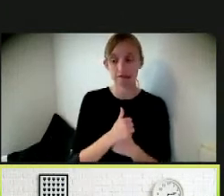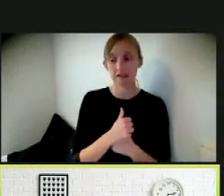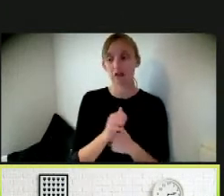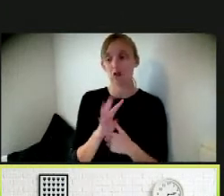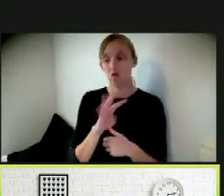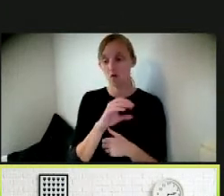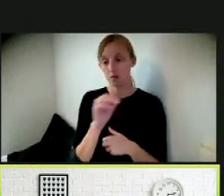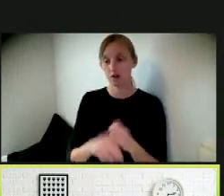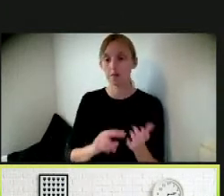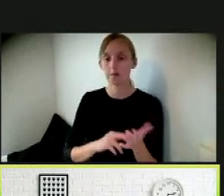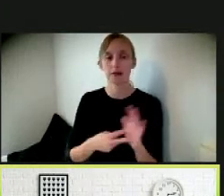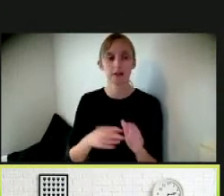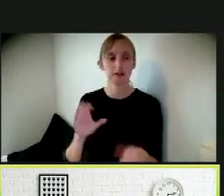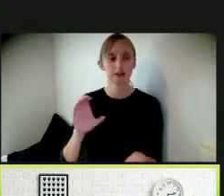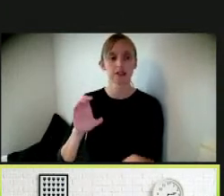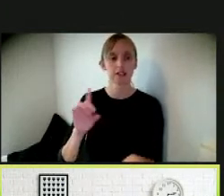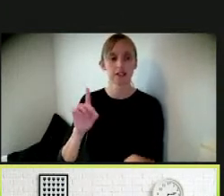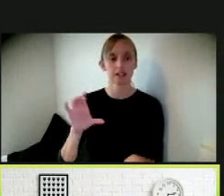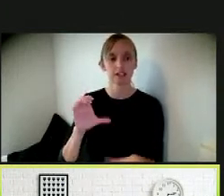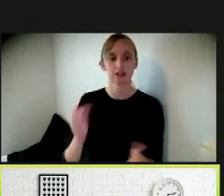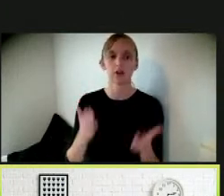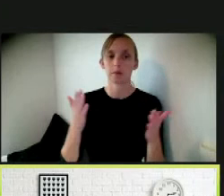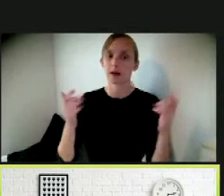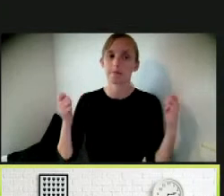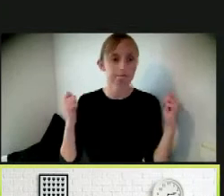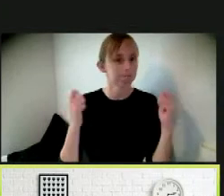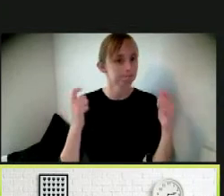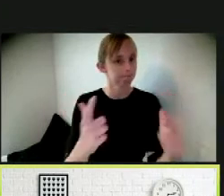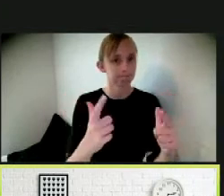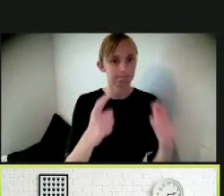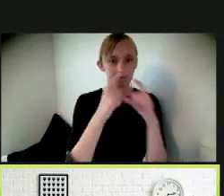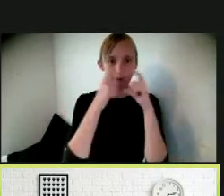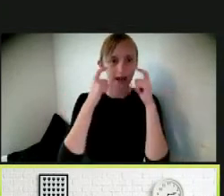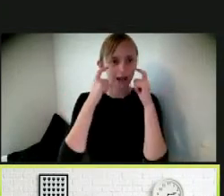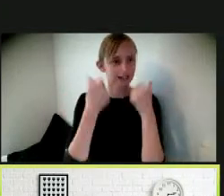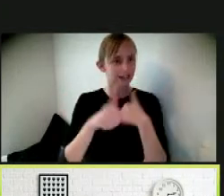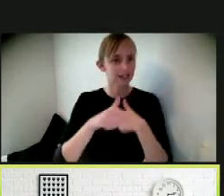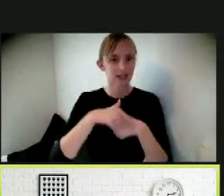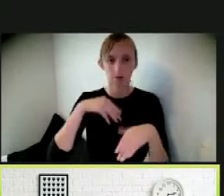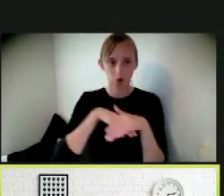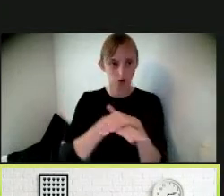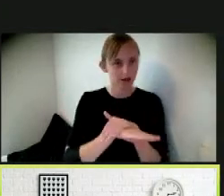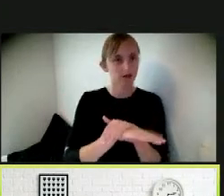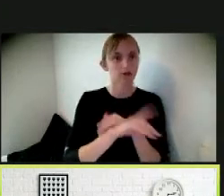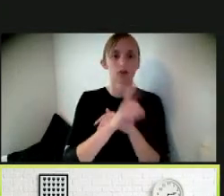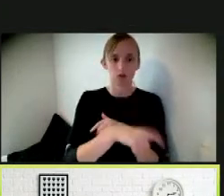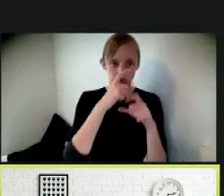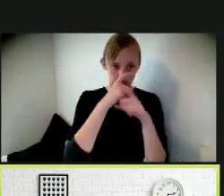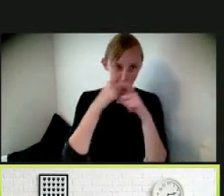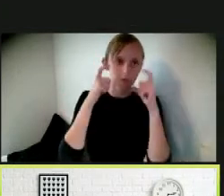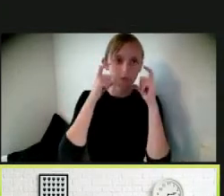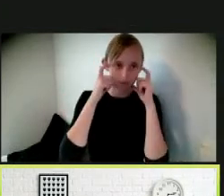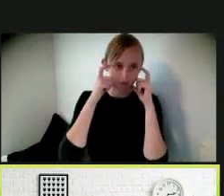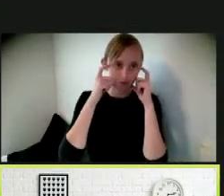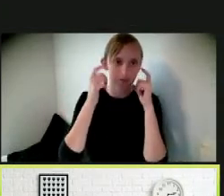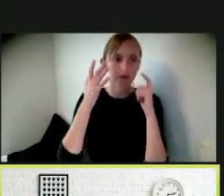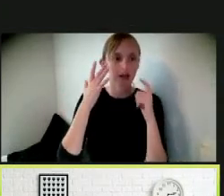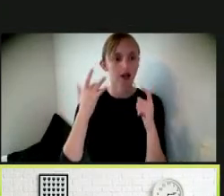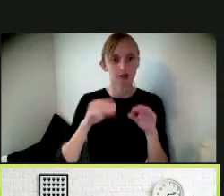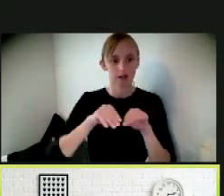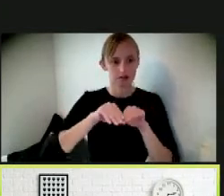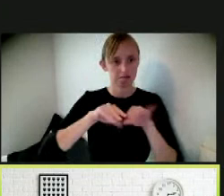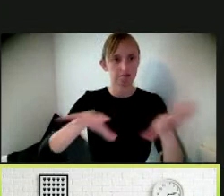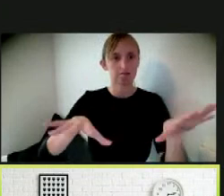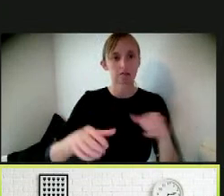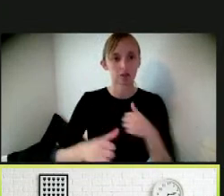that everyone wear a mask in all indoor settings because that risk is high. The transmission risk,